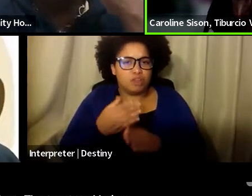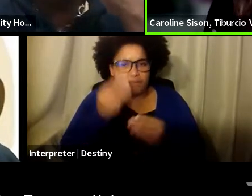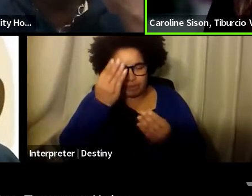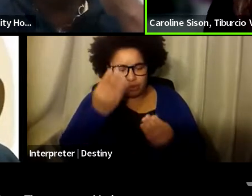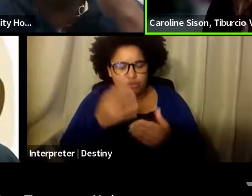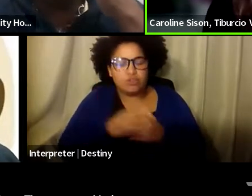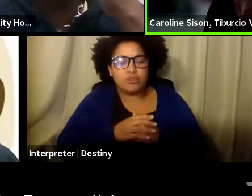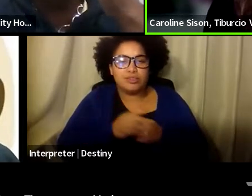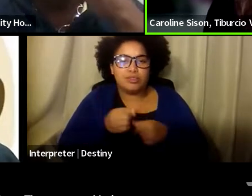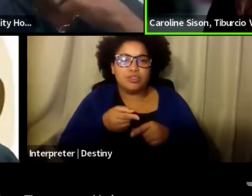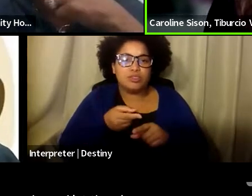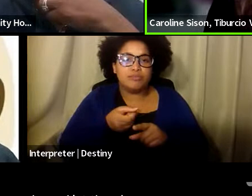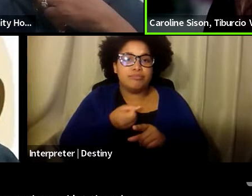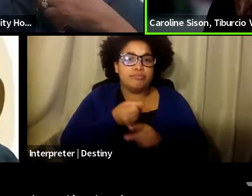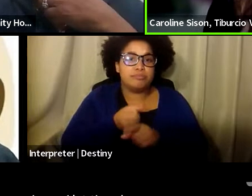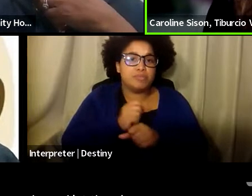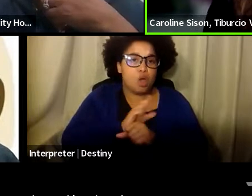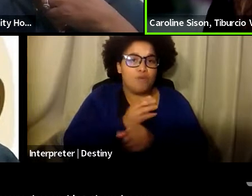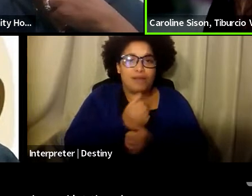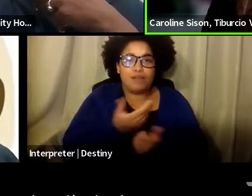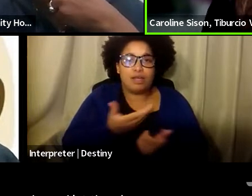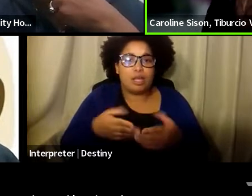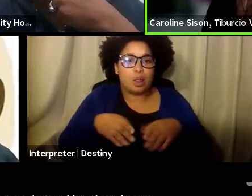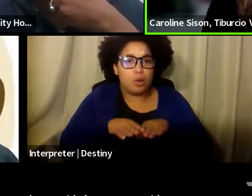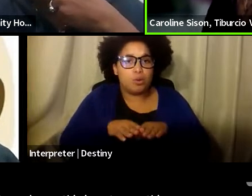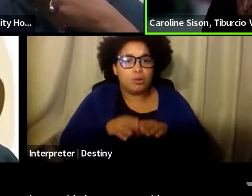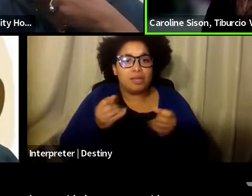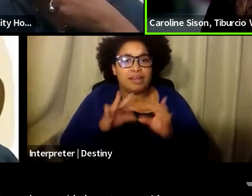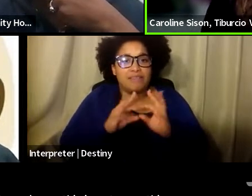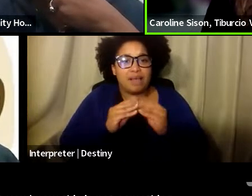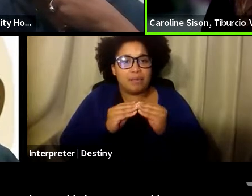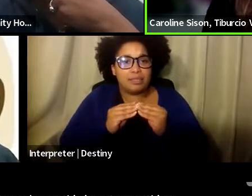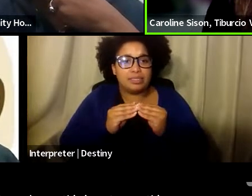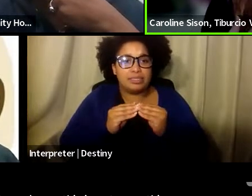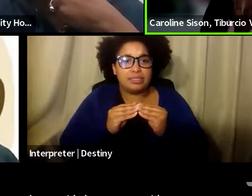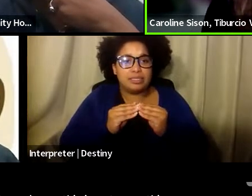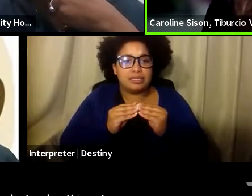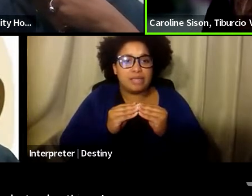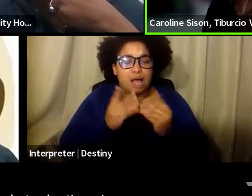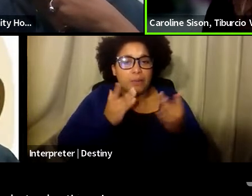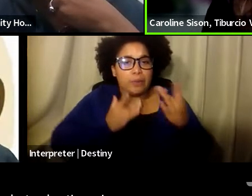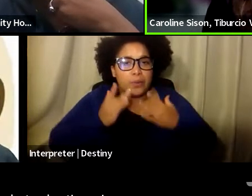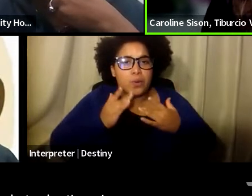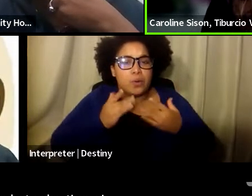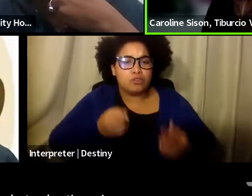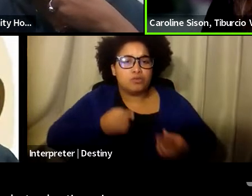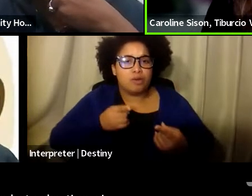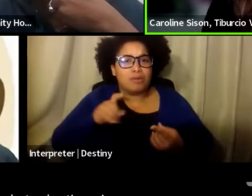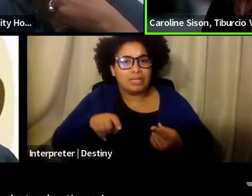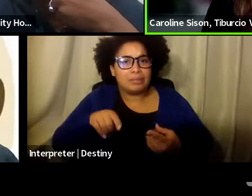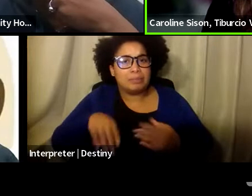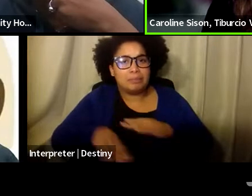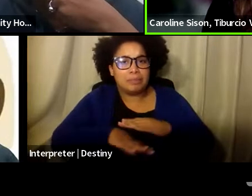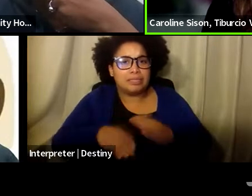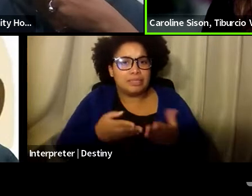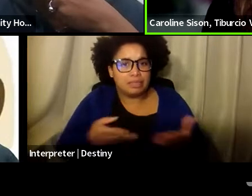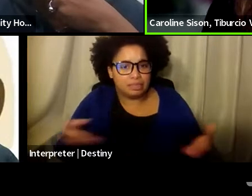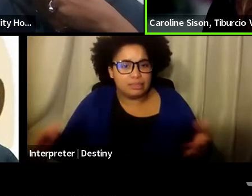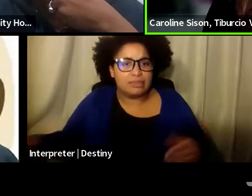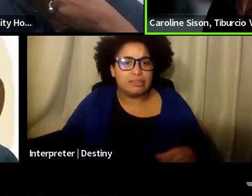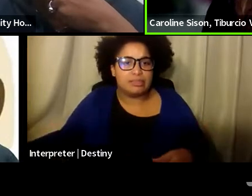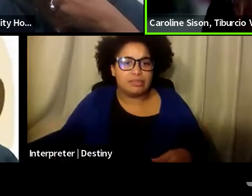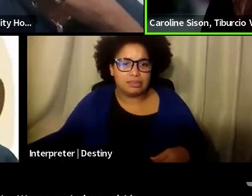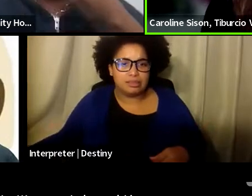the COVID pandemic, when everything shut down, families, they were in need of a lot of basic needs, and our